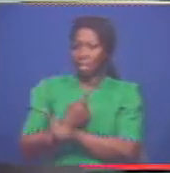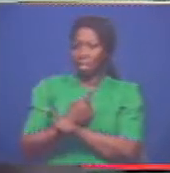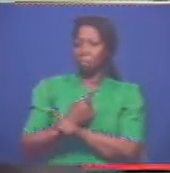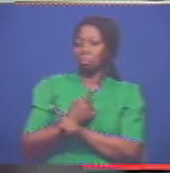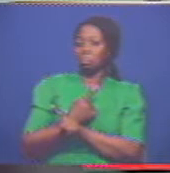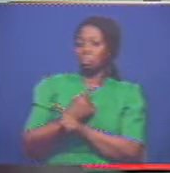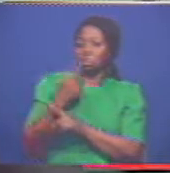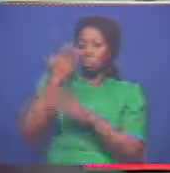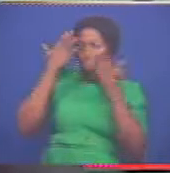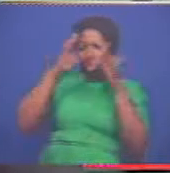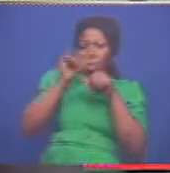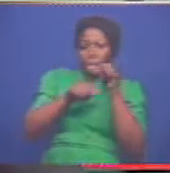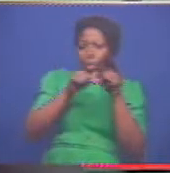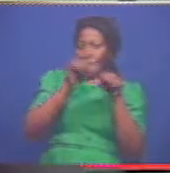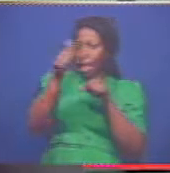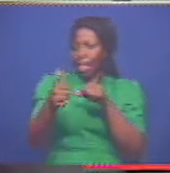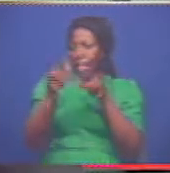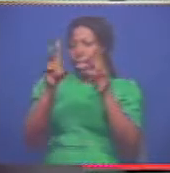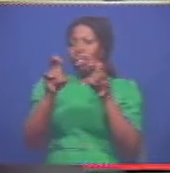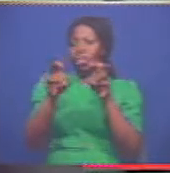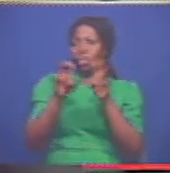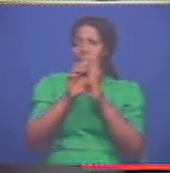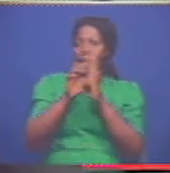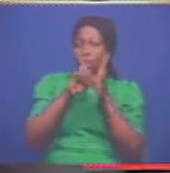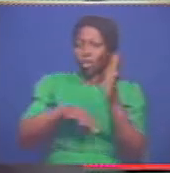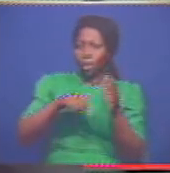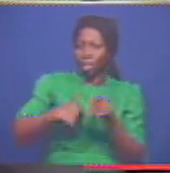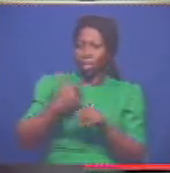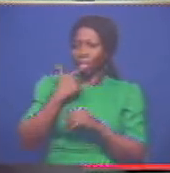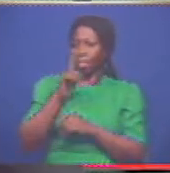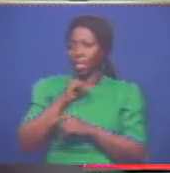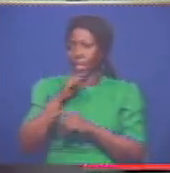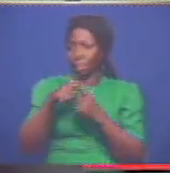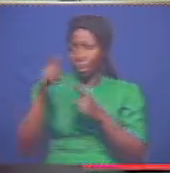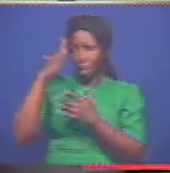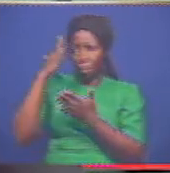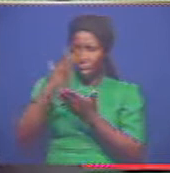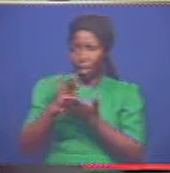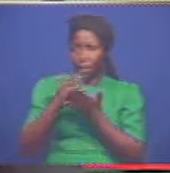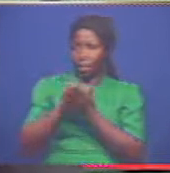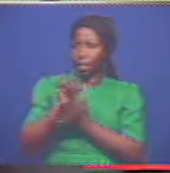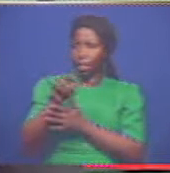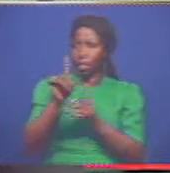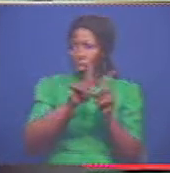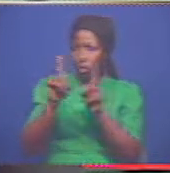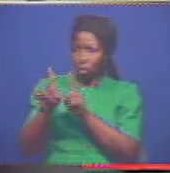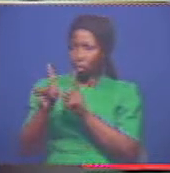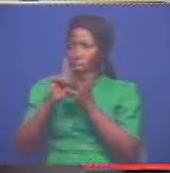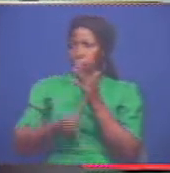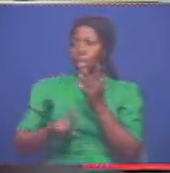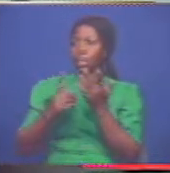issues about the, maybe what I've just said, but I believe that is also what is coming